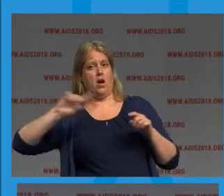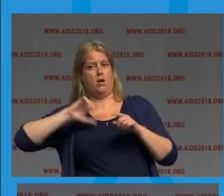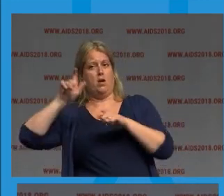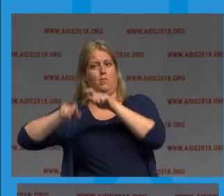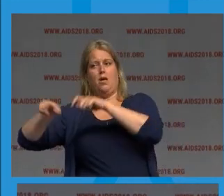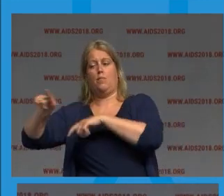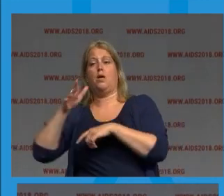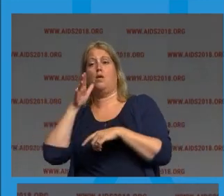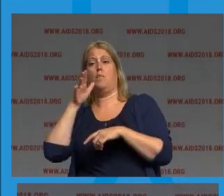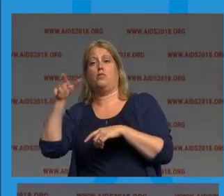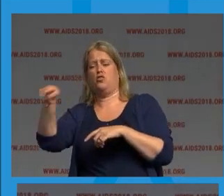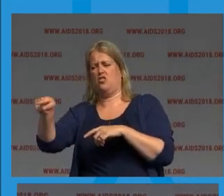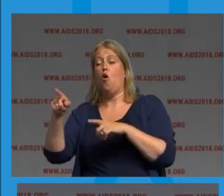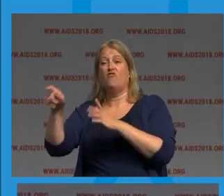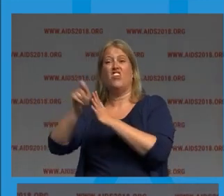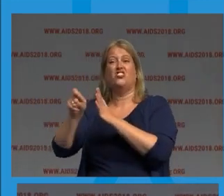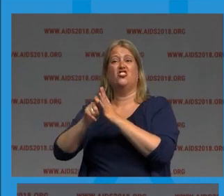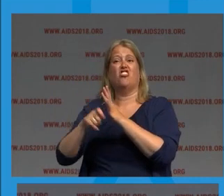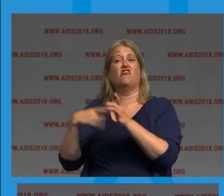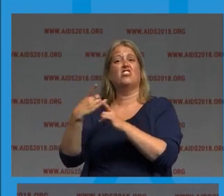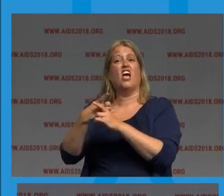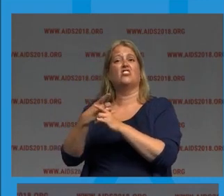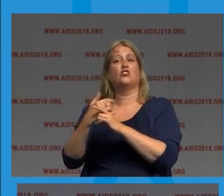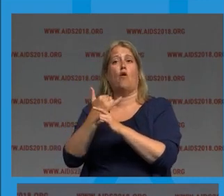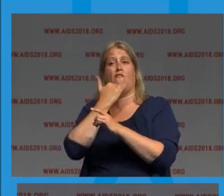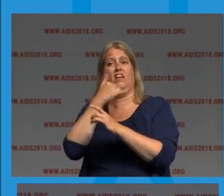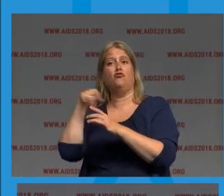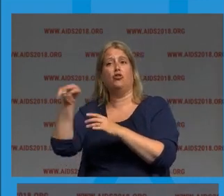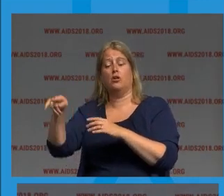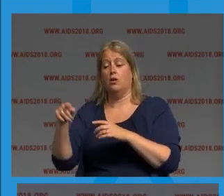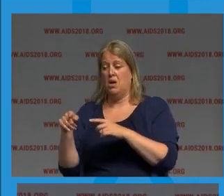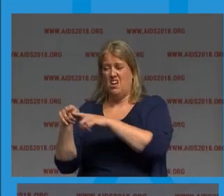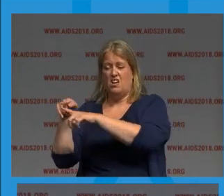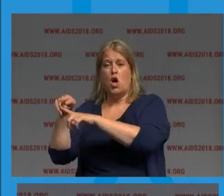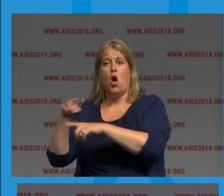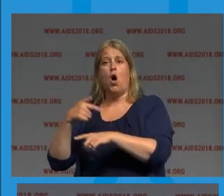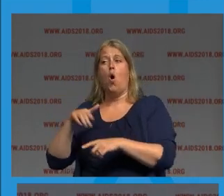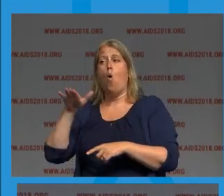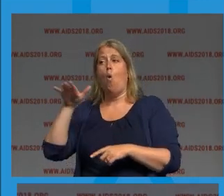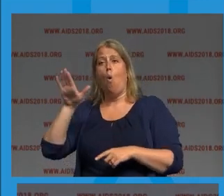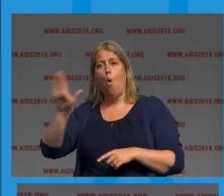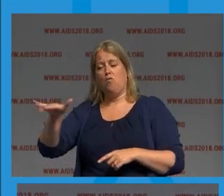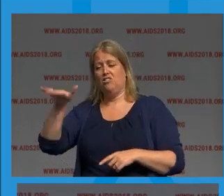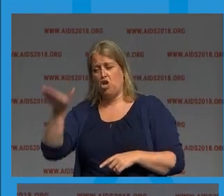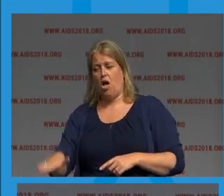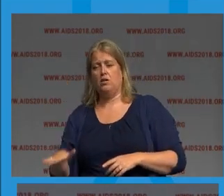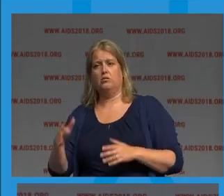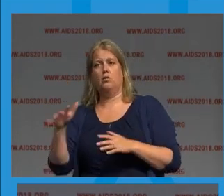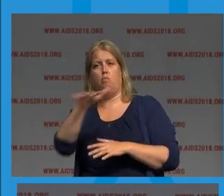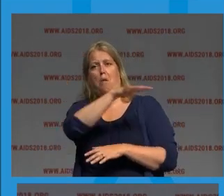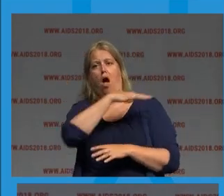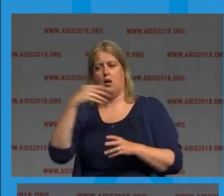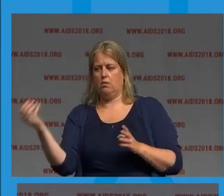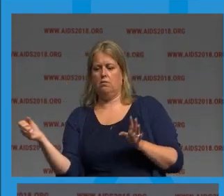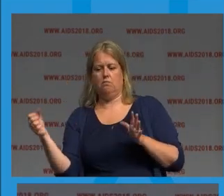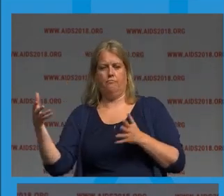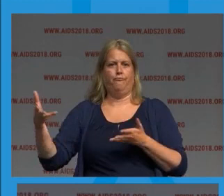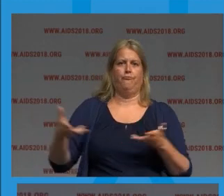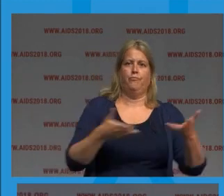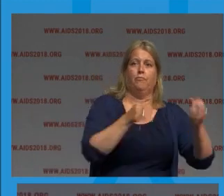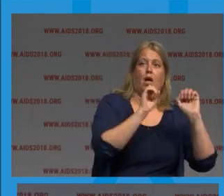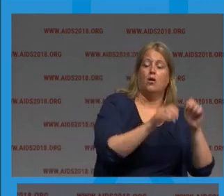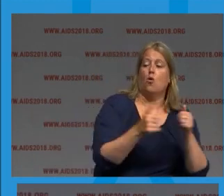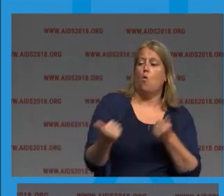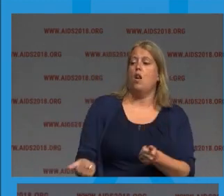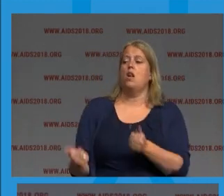she's also a registered sex offender. And there are times where she cannot even take her own child to the park or even have her child live with